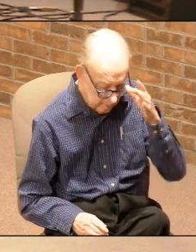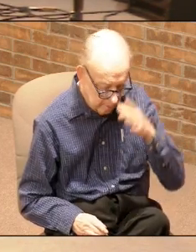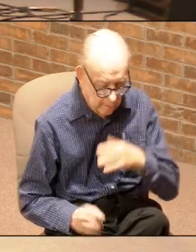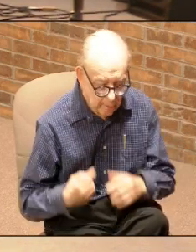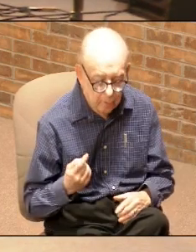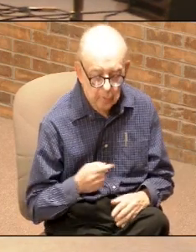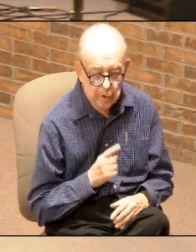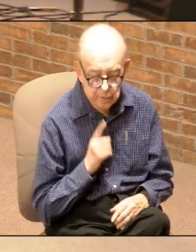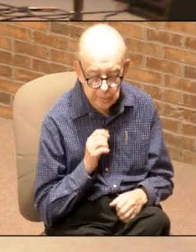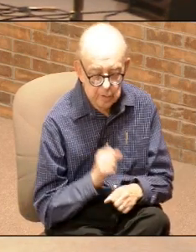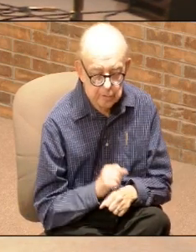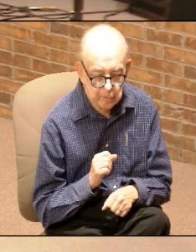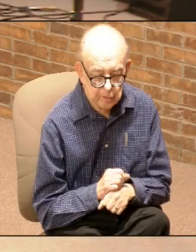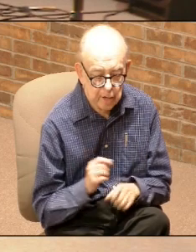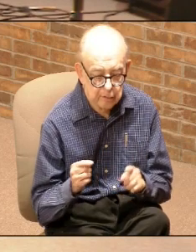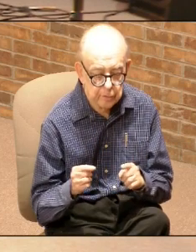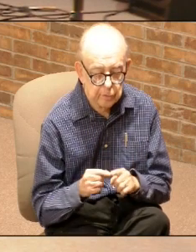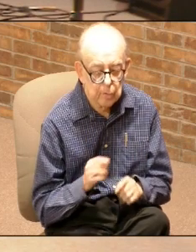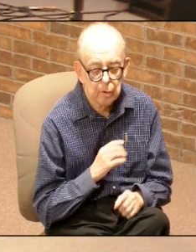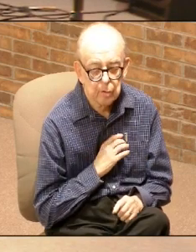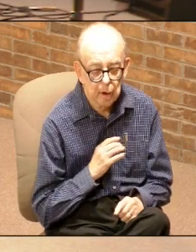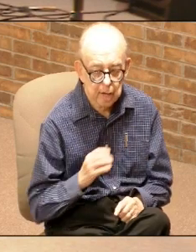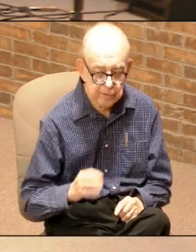are slaves to Christ.